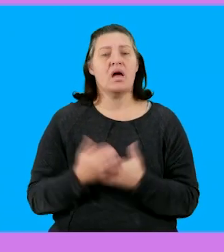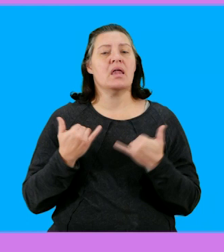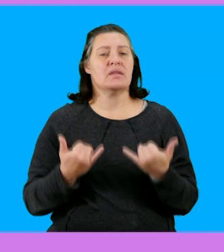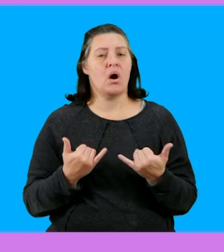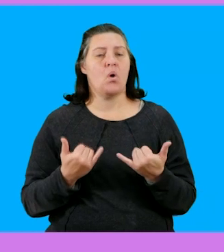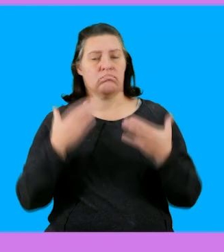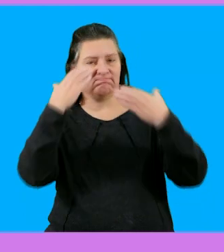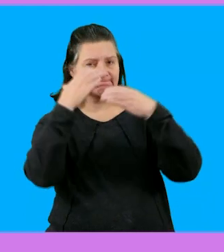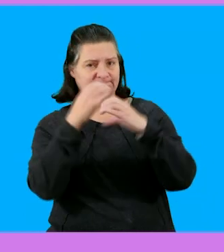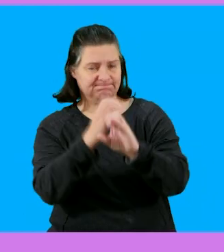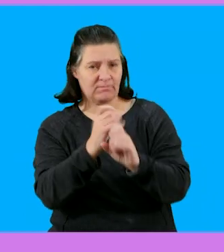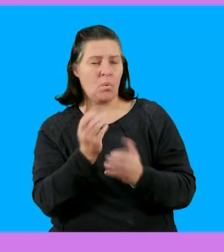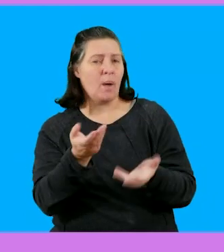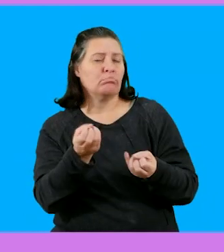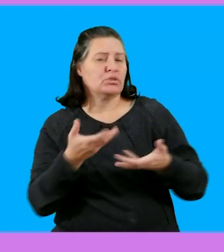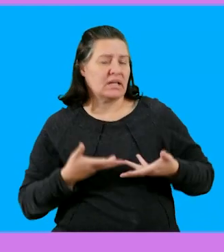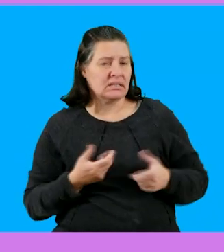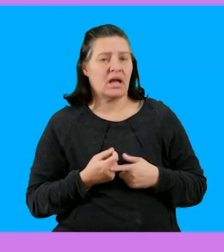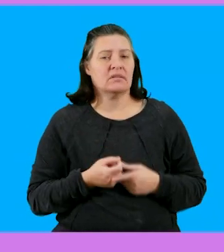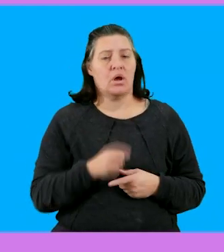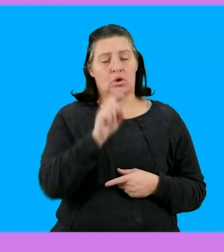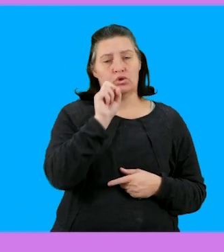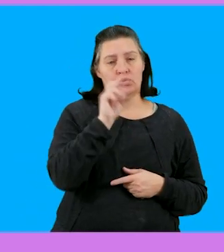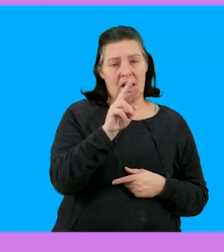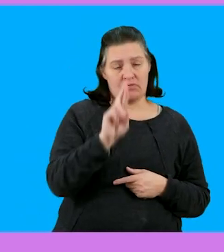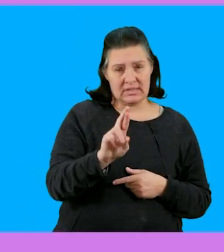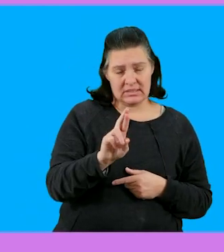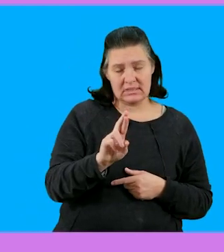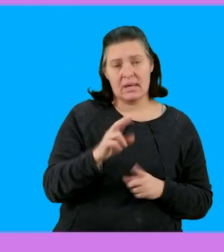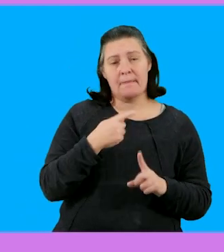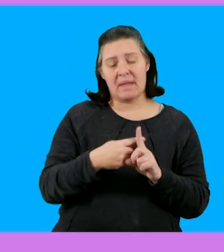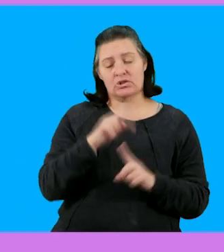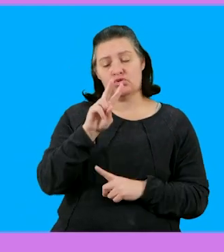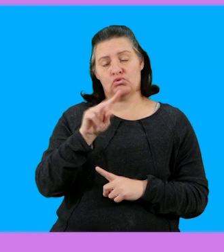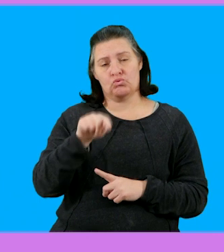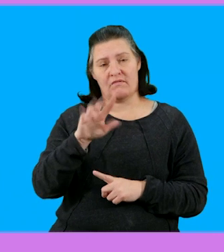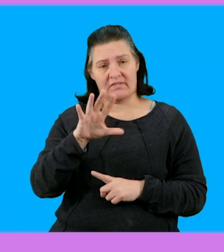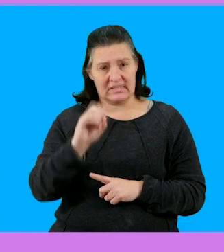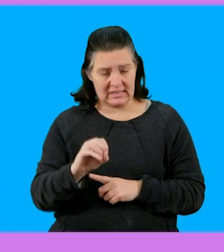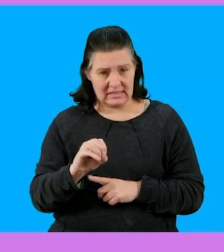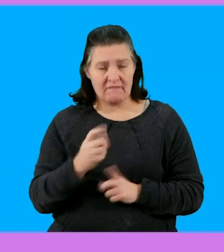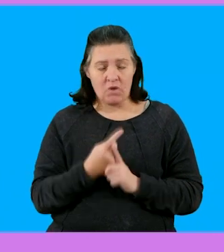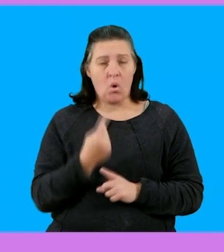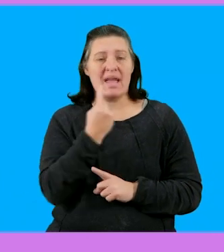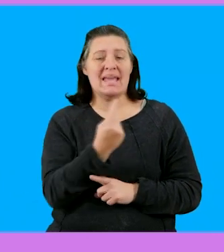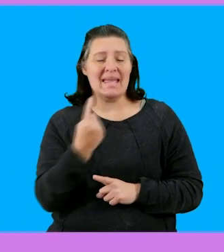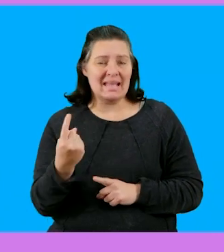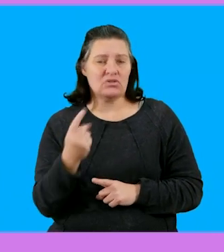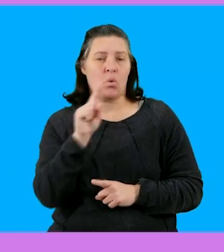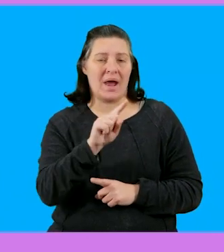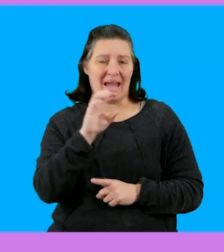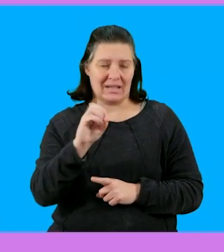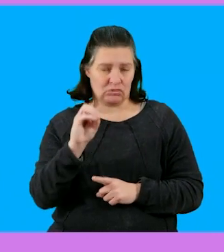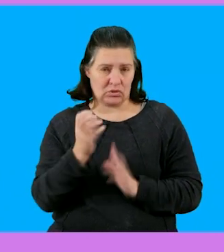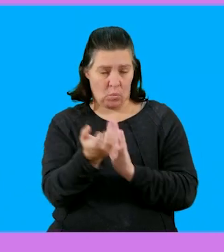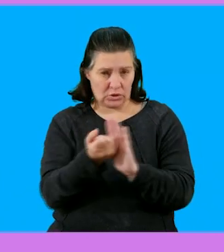Now let's quickly zoom into what is presented here. It says it's 12 Rand plus 2 Rand 50 for every